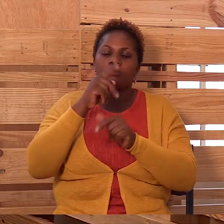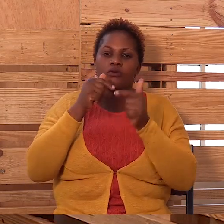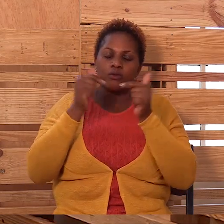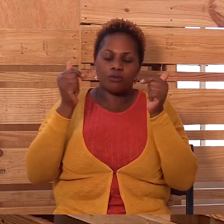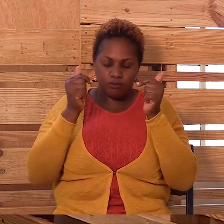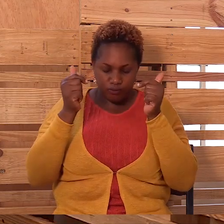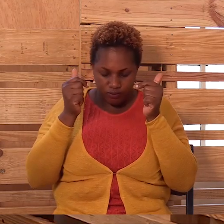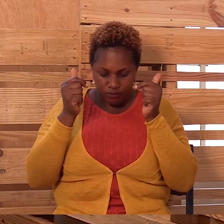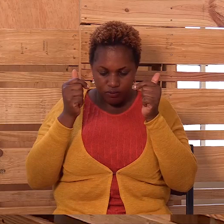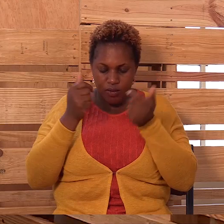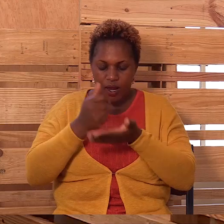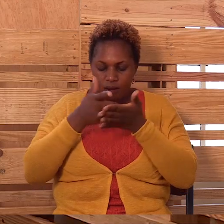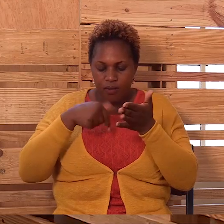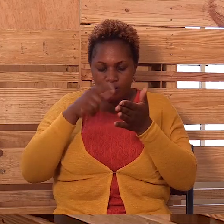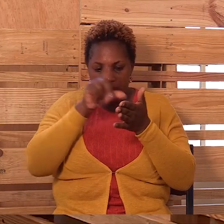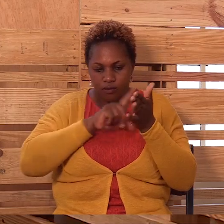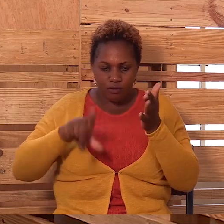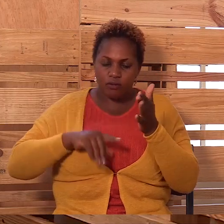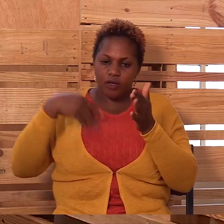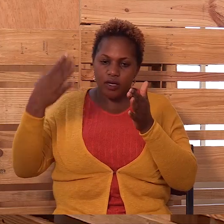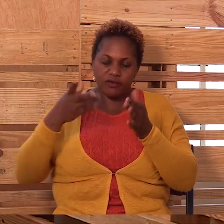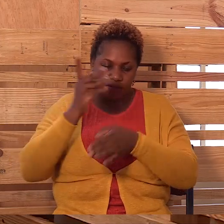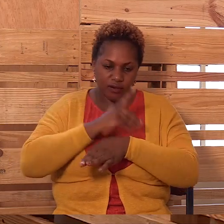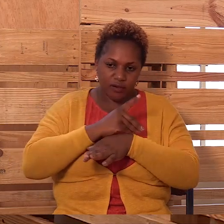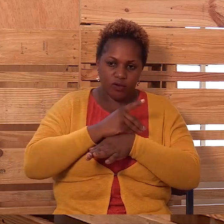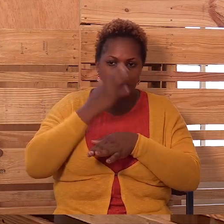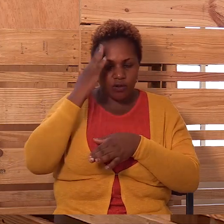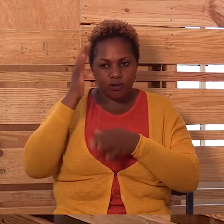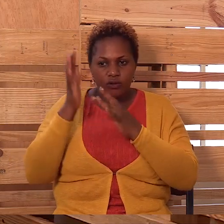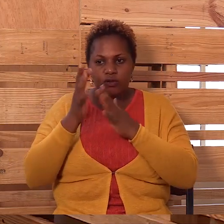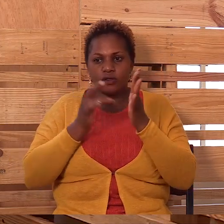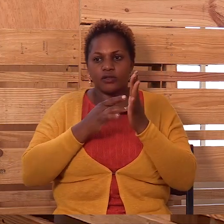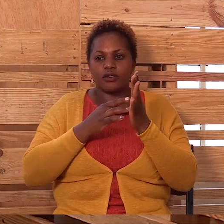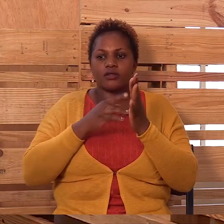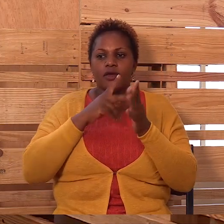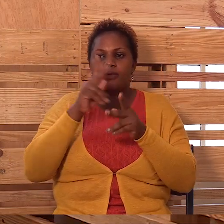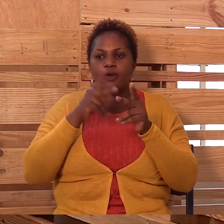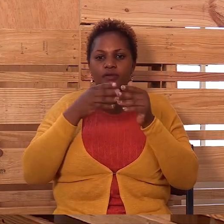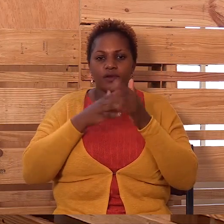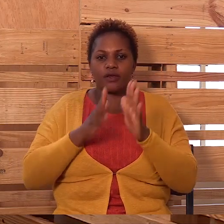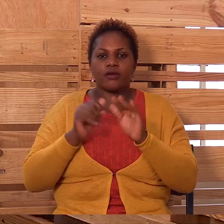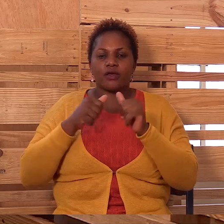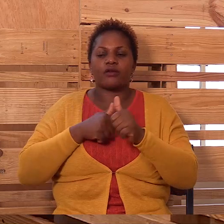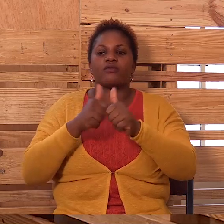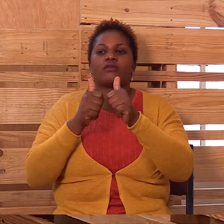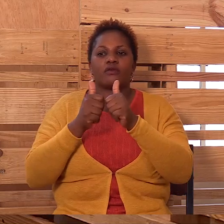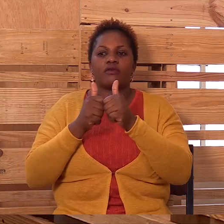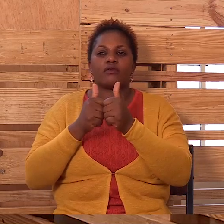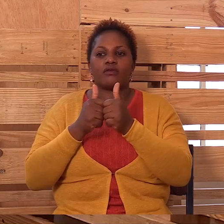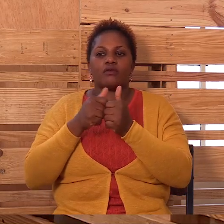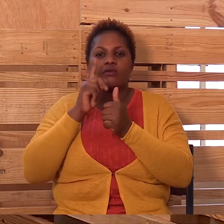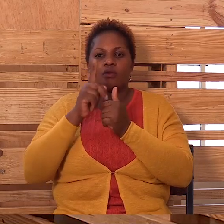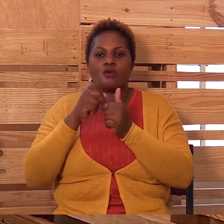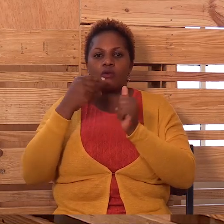it is you that we are opposing. And help us, Lord, every day to know that Jesus is the perfect leader that we can